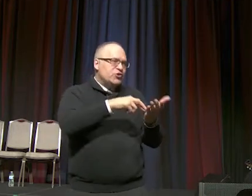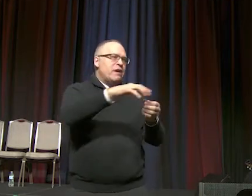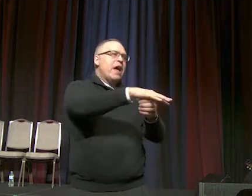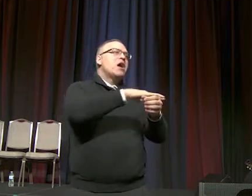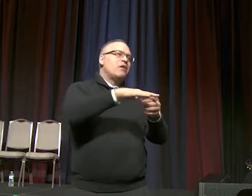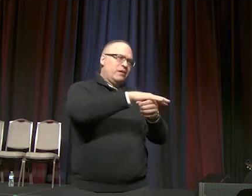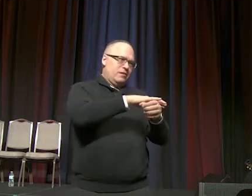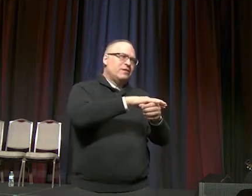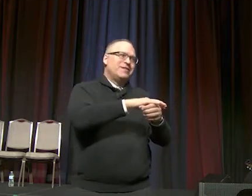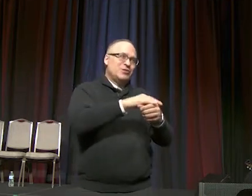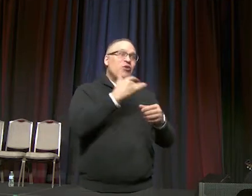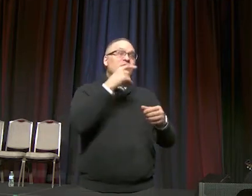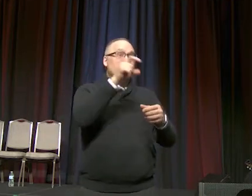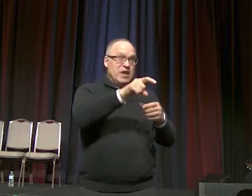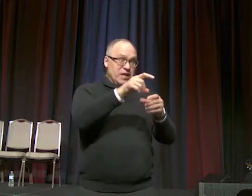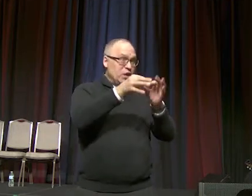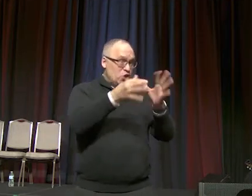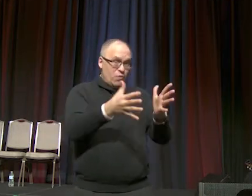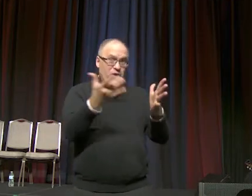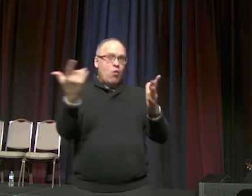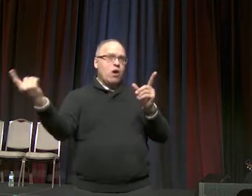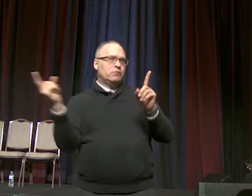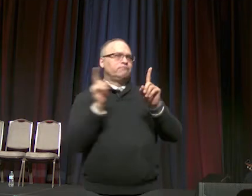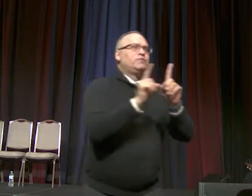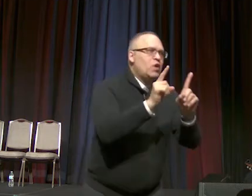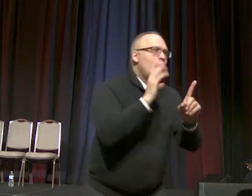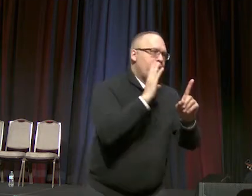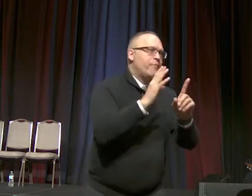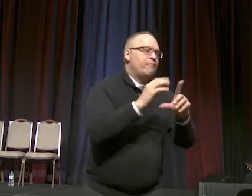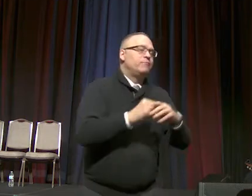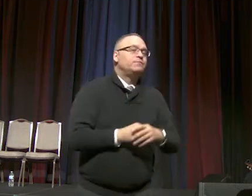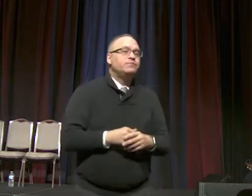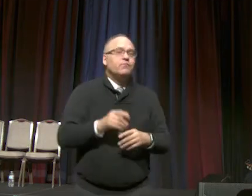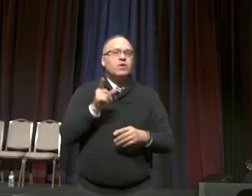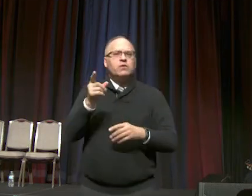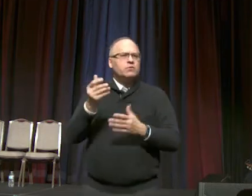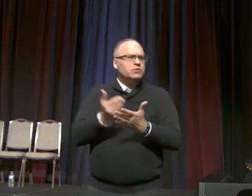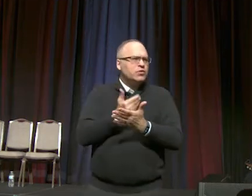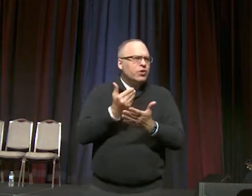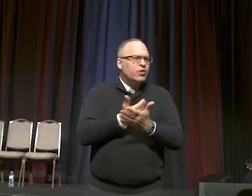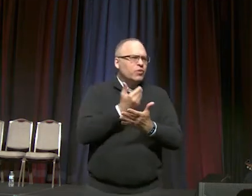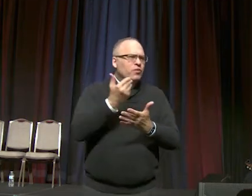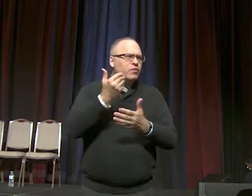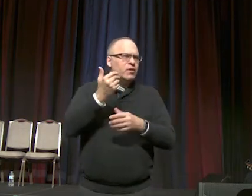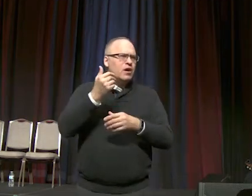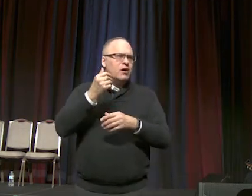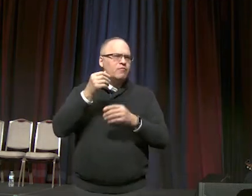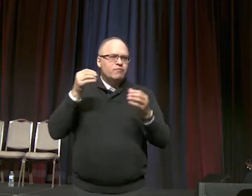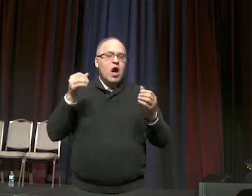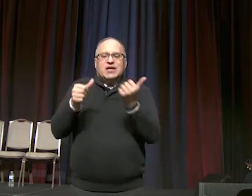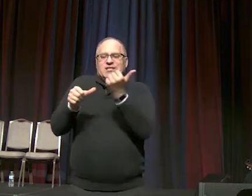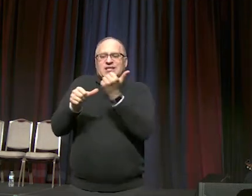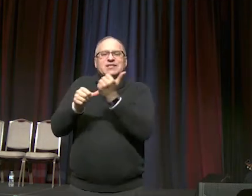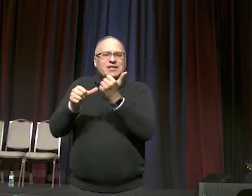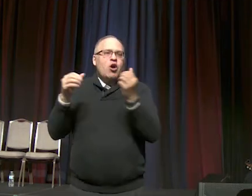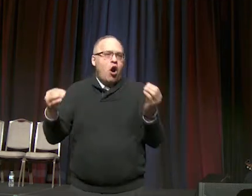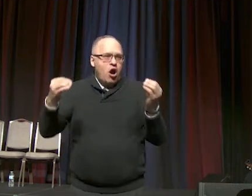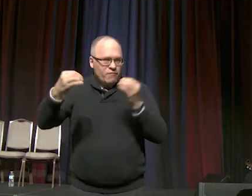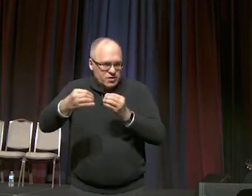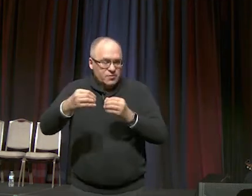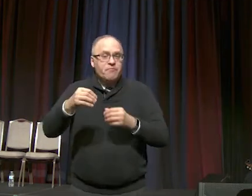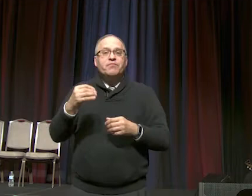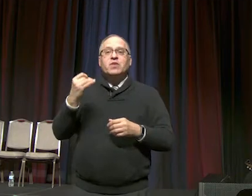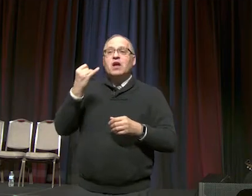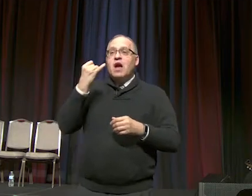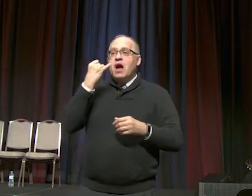interpreters. There will be a newly established credentials assistance office. If there is any kind of issue with getting someone registered,